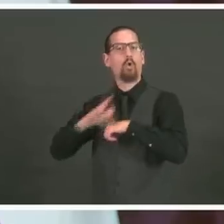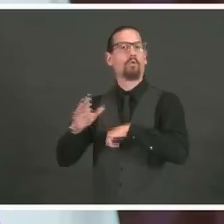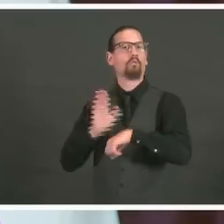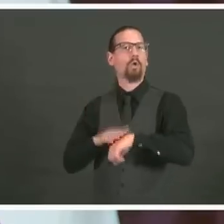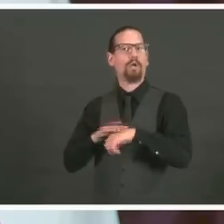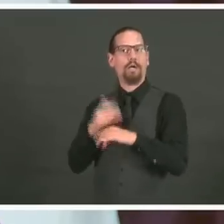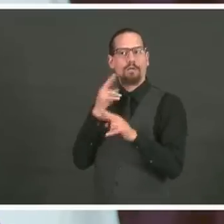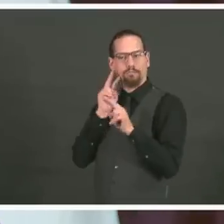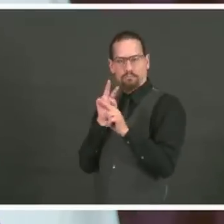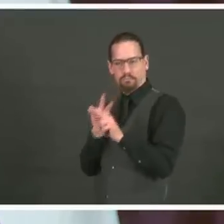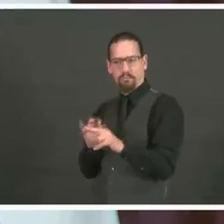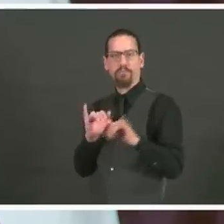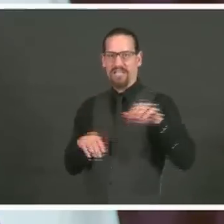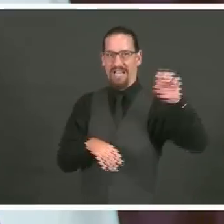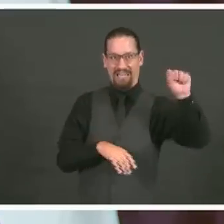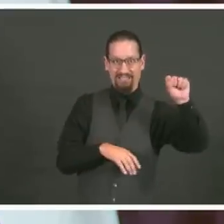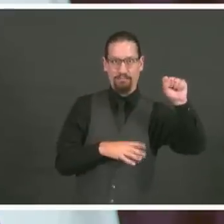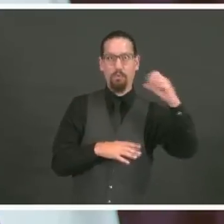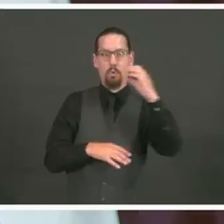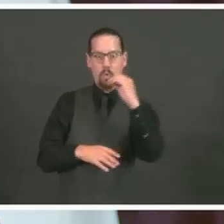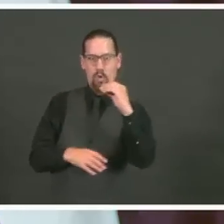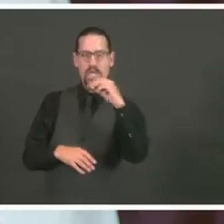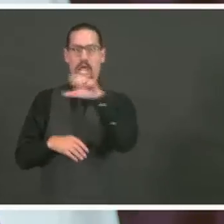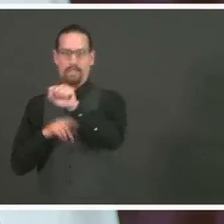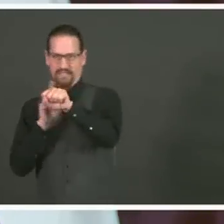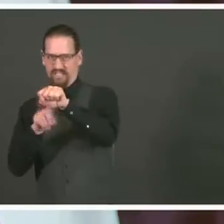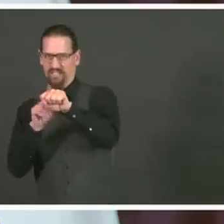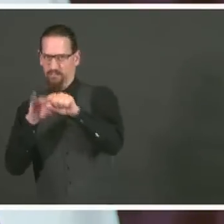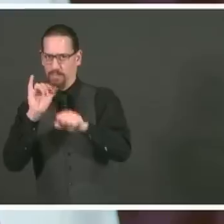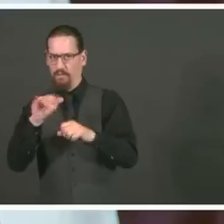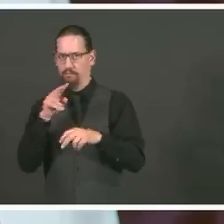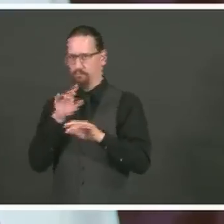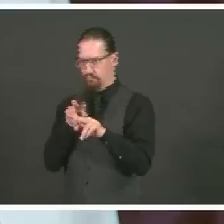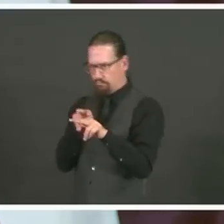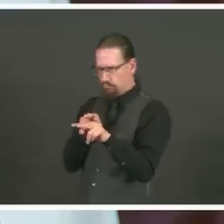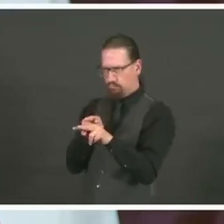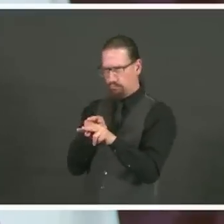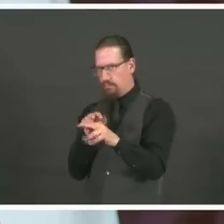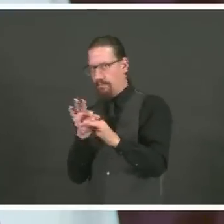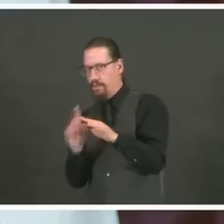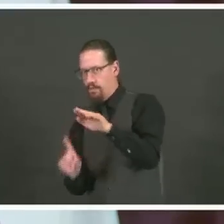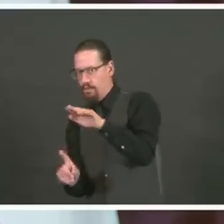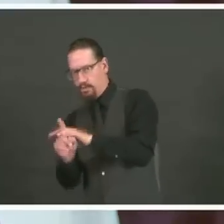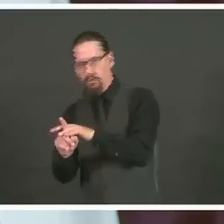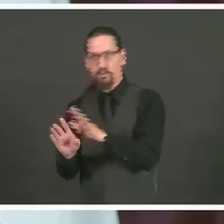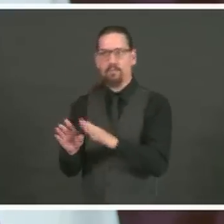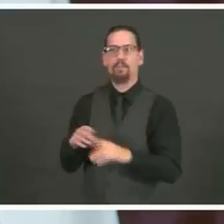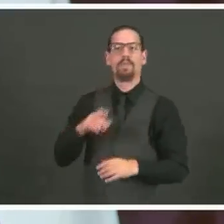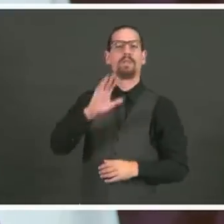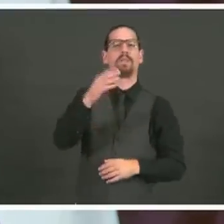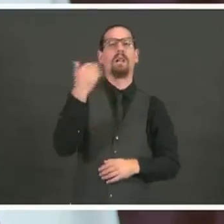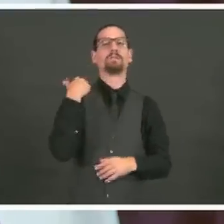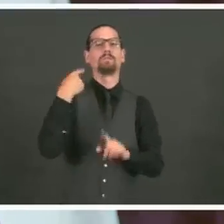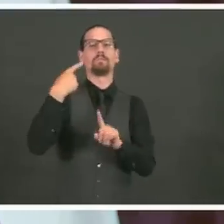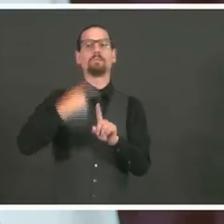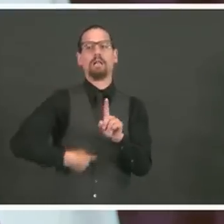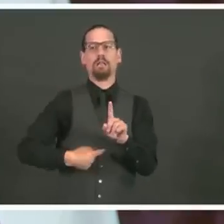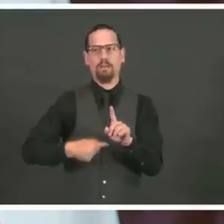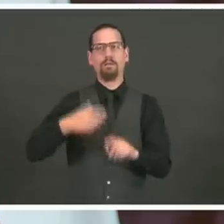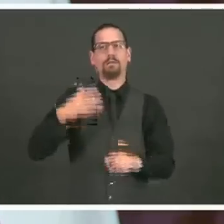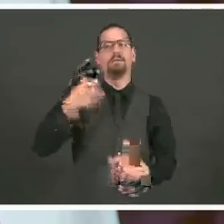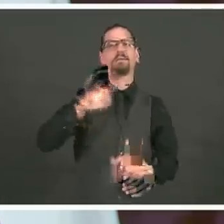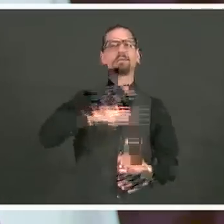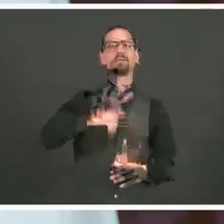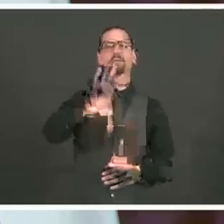we ran 45,000 tests in congregate care settings. So that would be nursing homes,